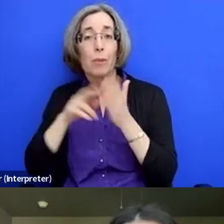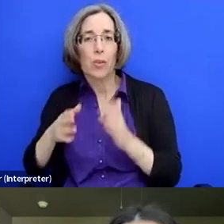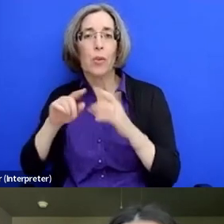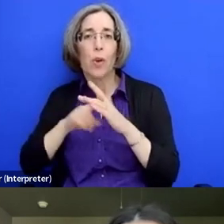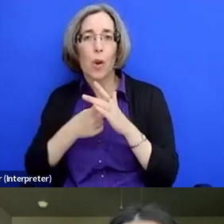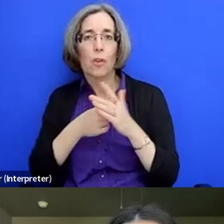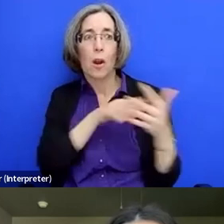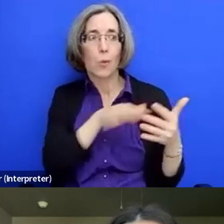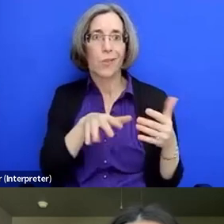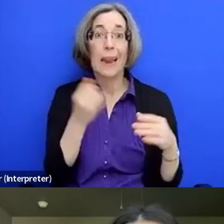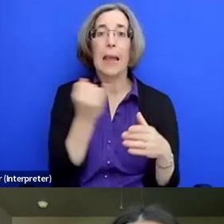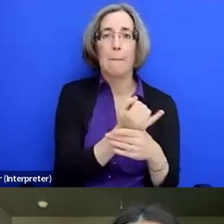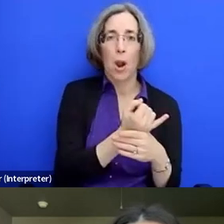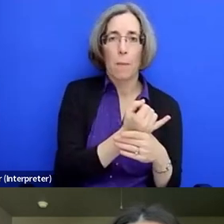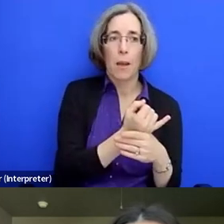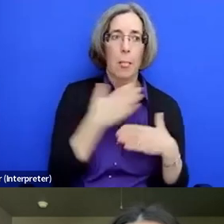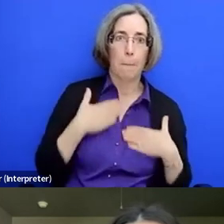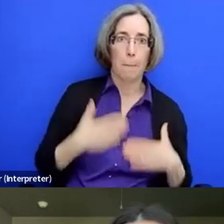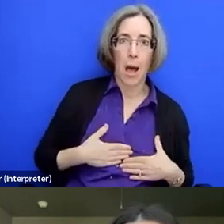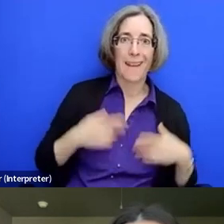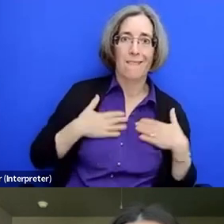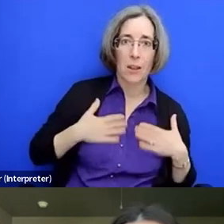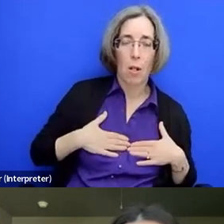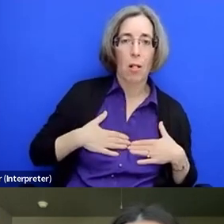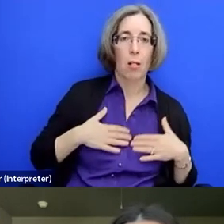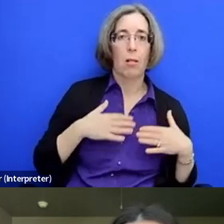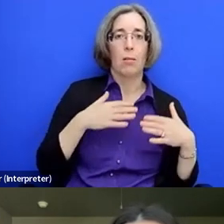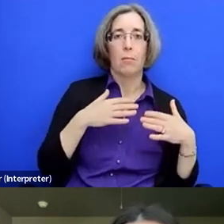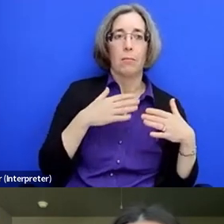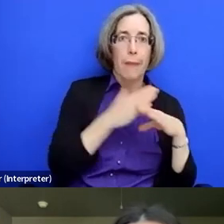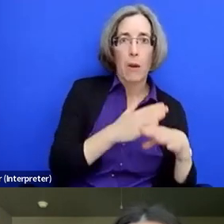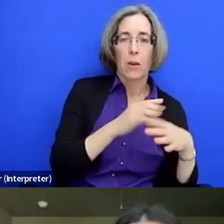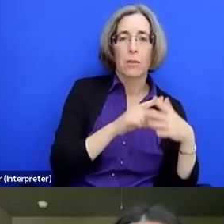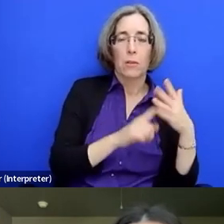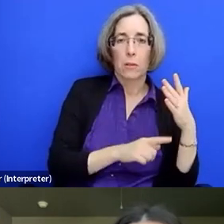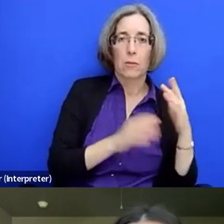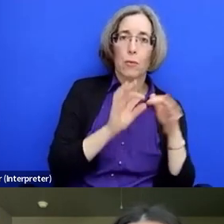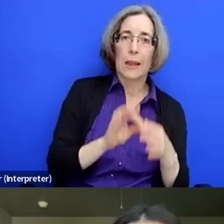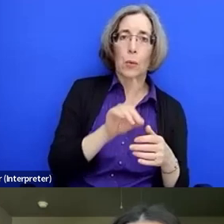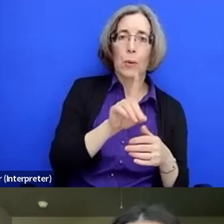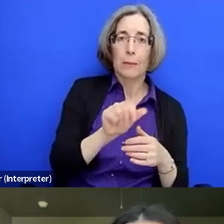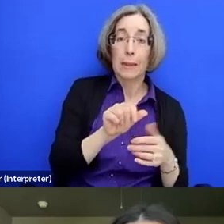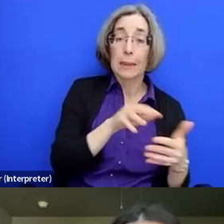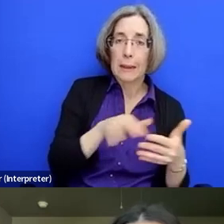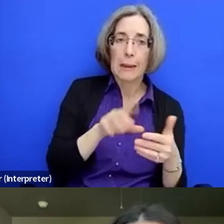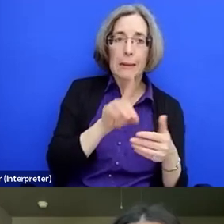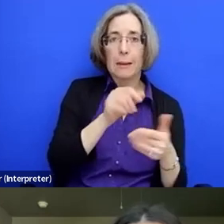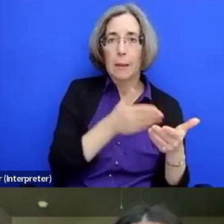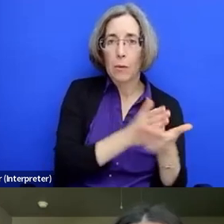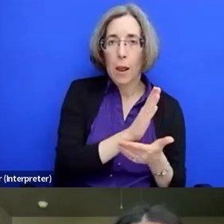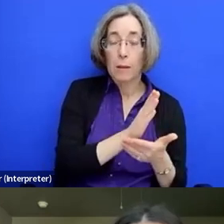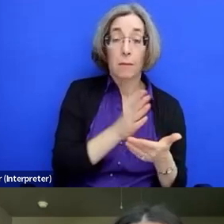importance in thinking about disability and disability studies and disability rights. And I'm wondering if any of you would like to speak to